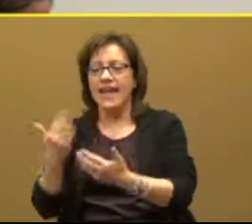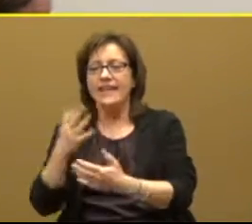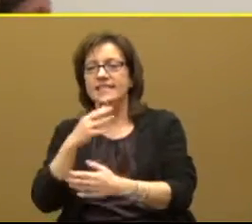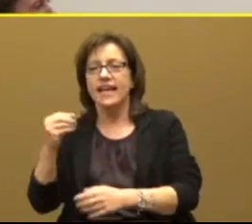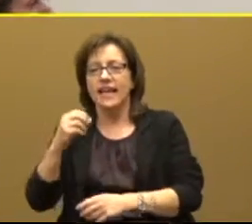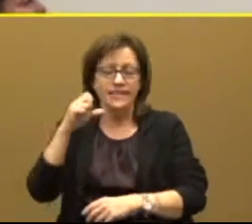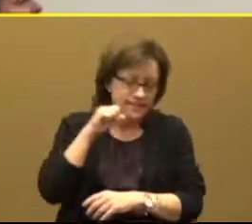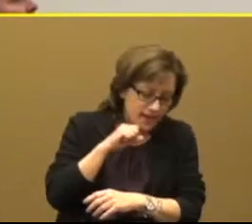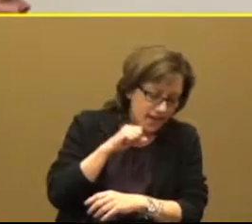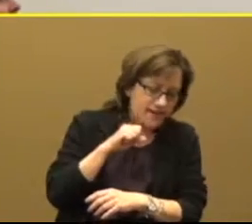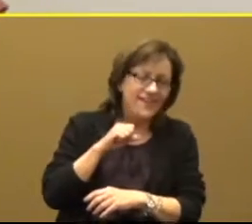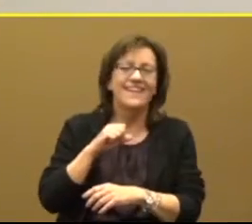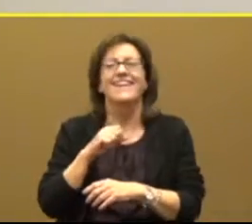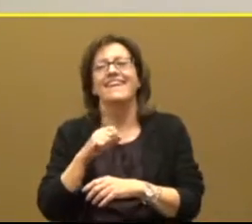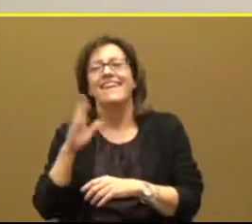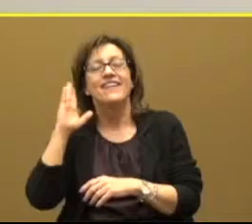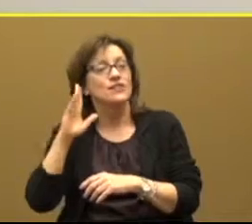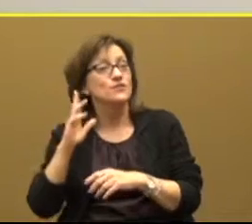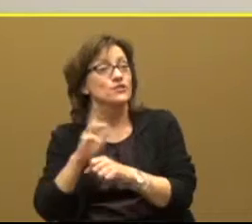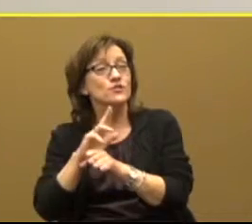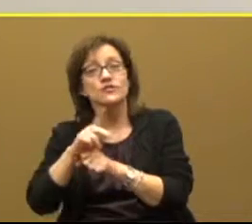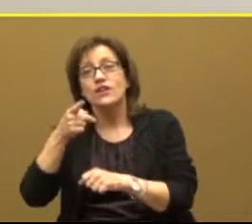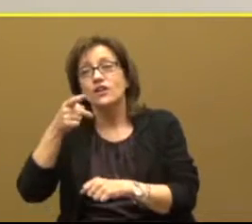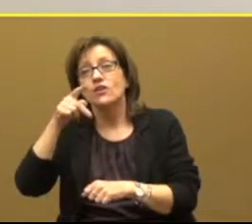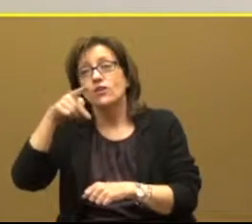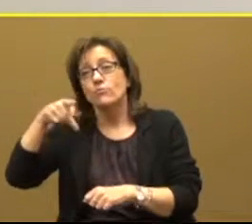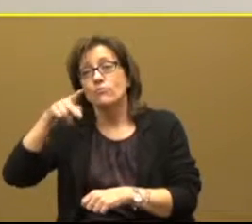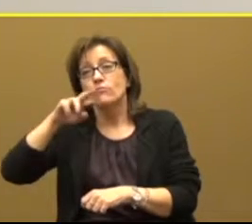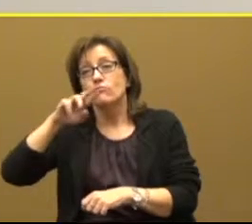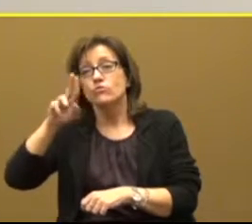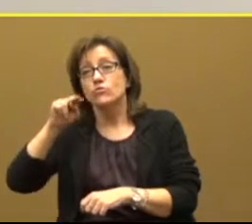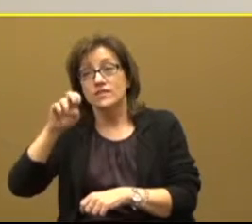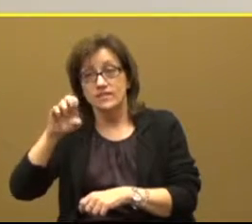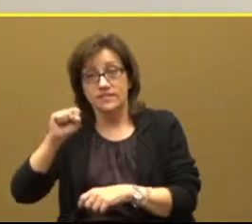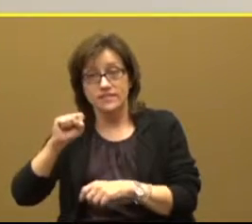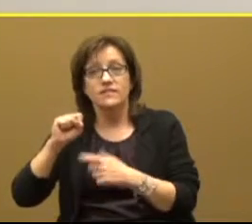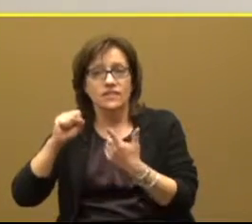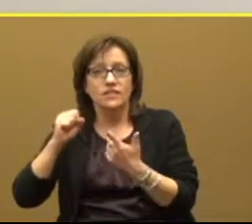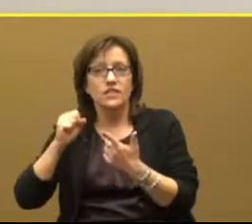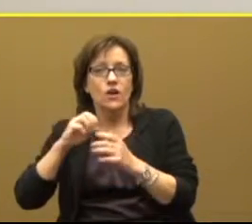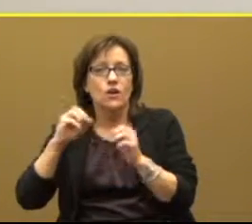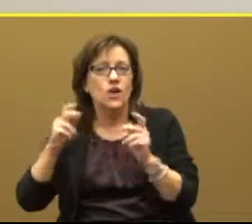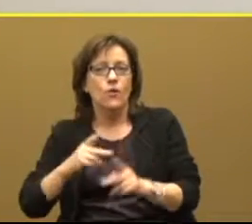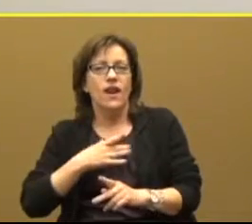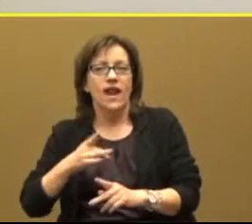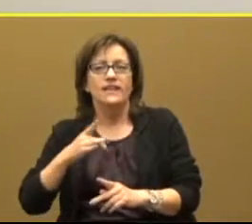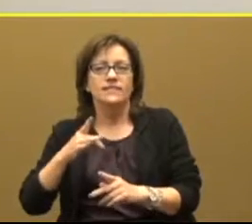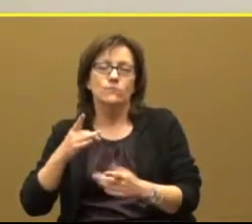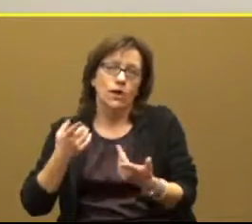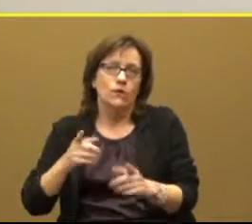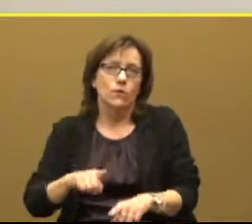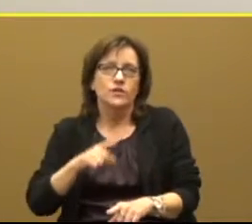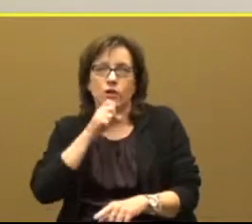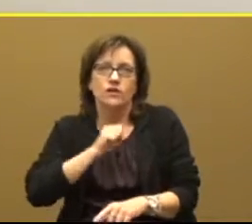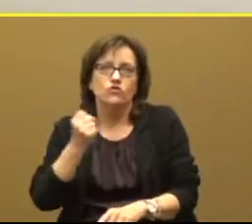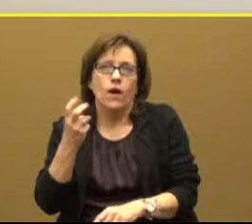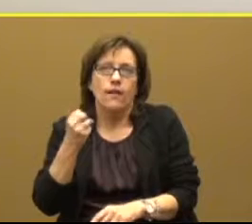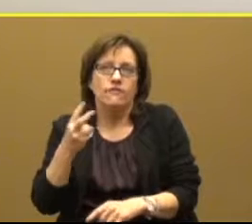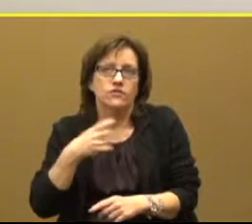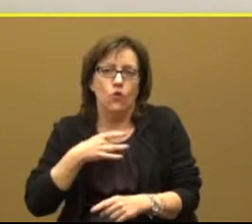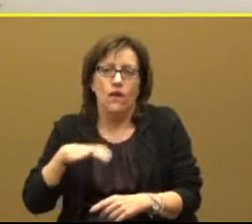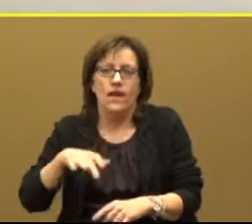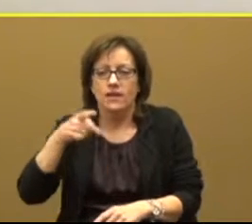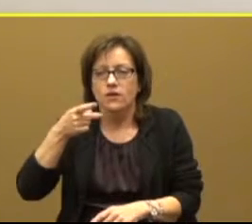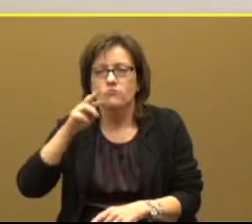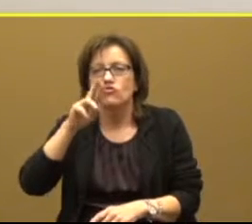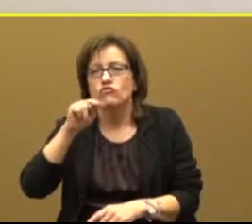use prunes. Nobody likes prunes. I mean, when you're 12, you know, nobody likes prunes, but we would use prunes, and they